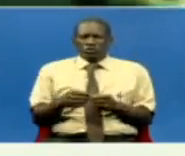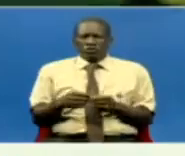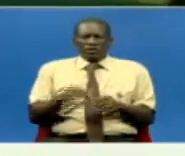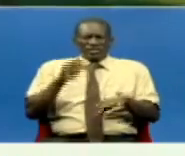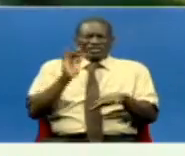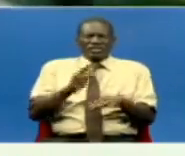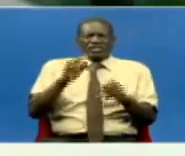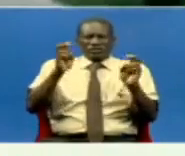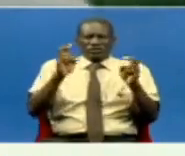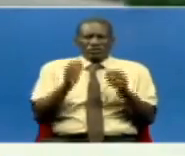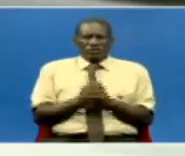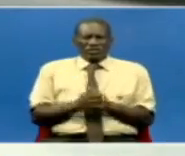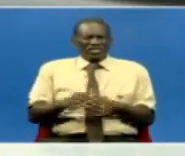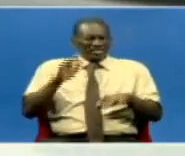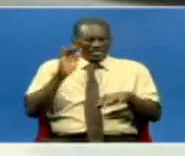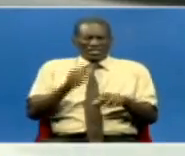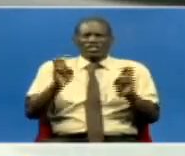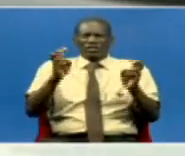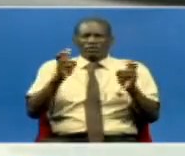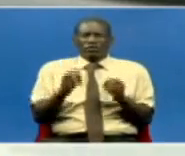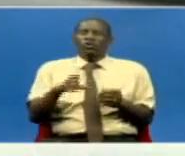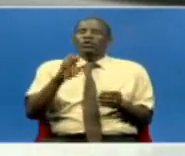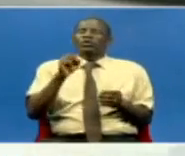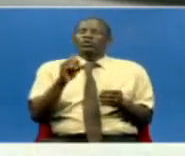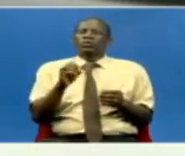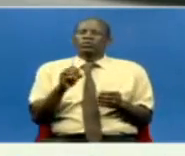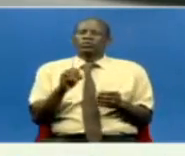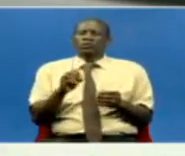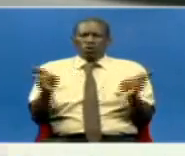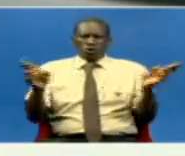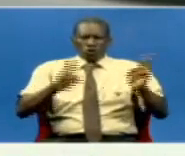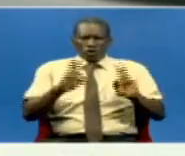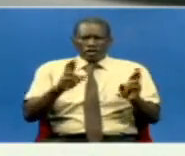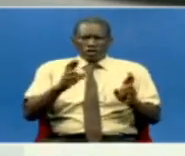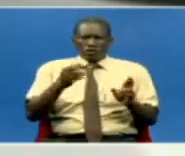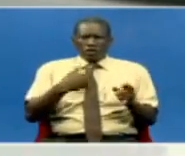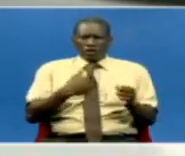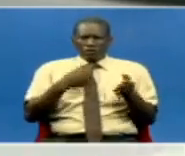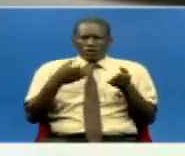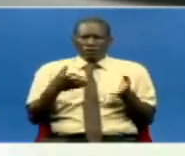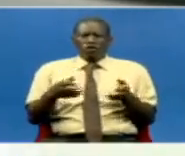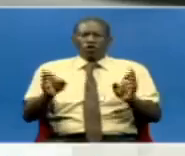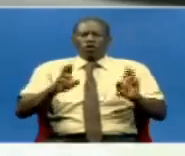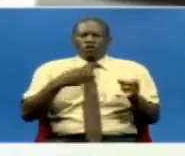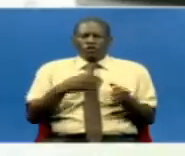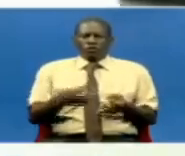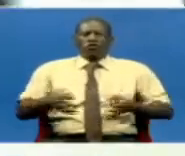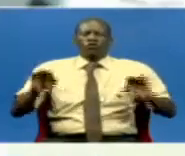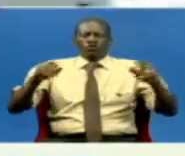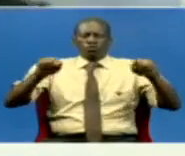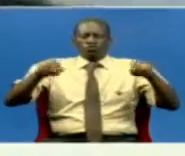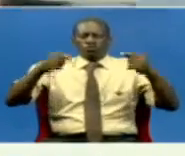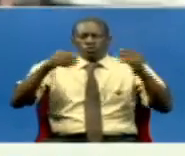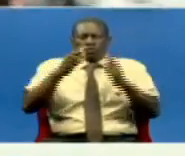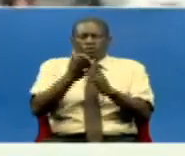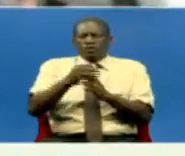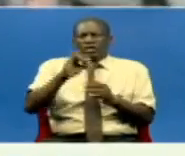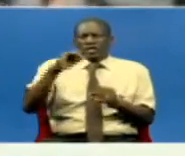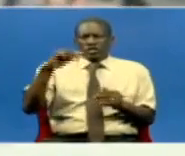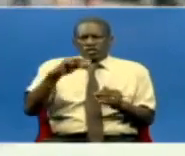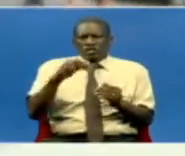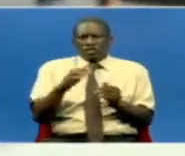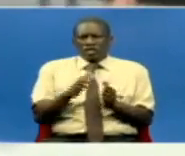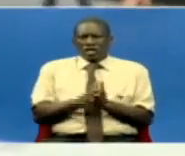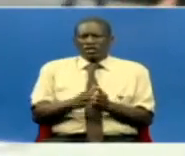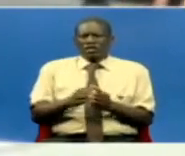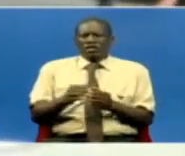sensitive. Very sensitive. So already there is now official war between the IG and them, because they will